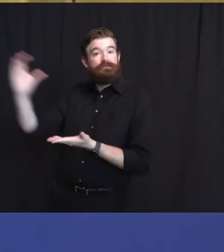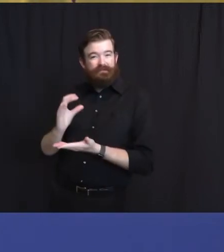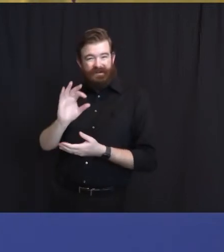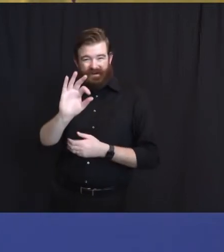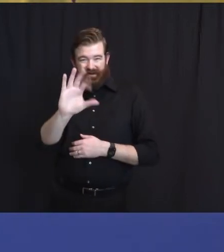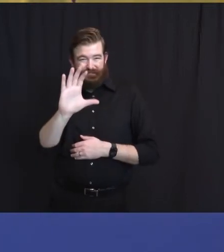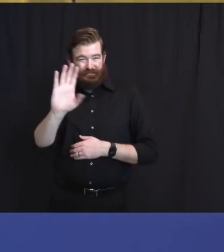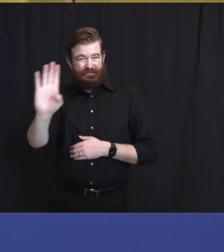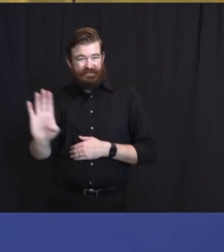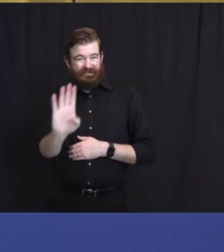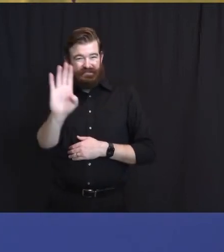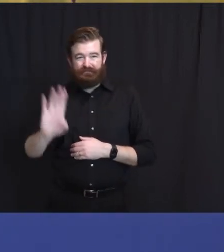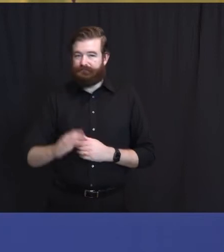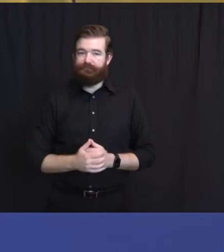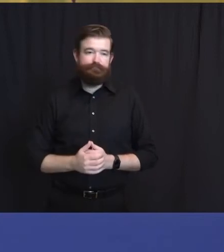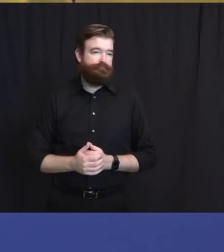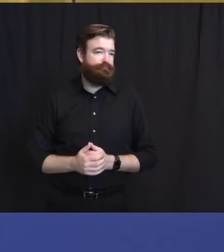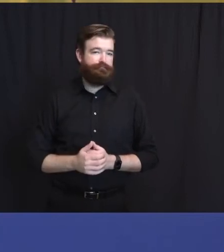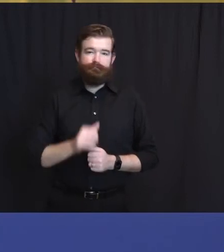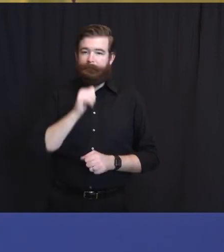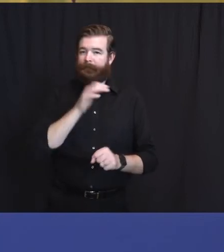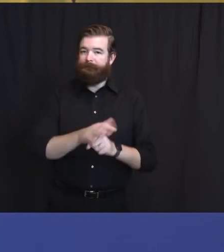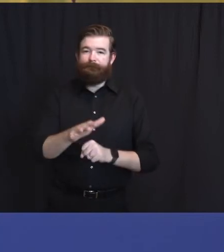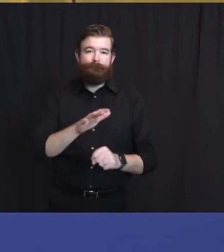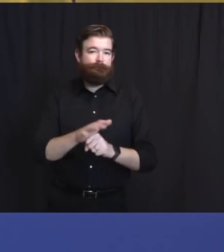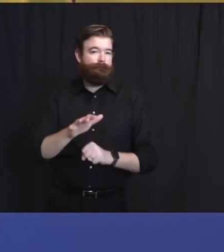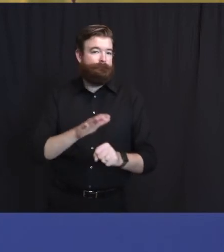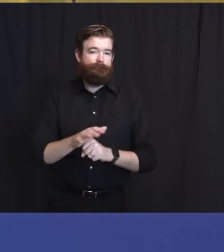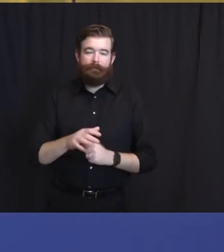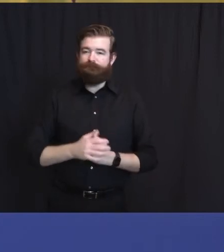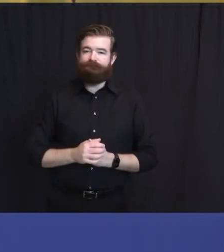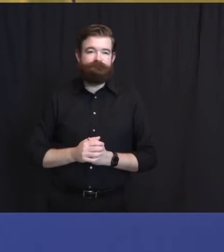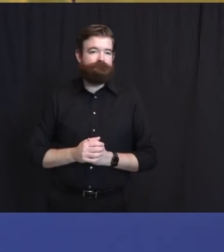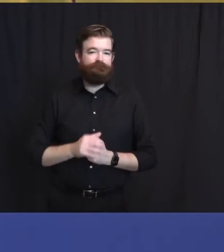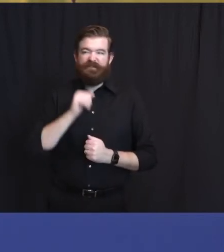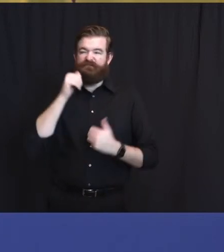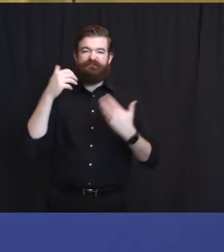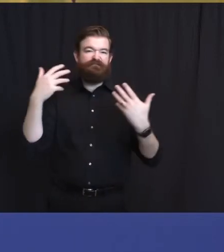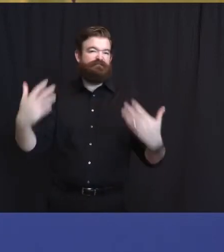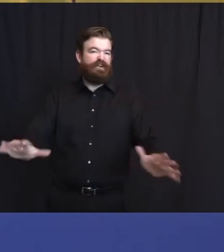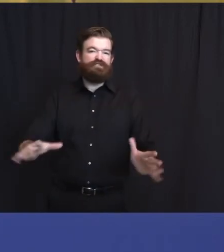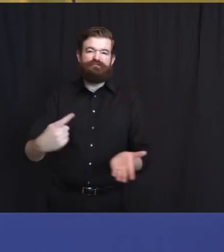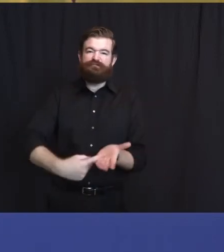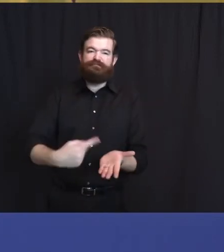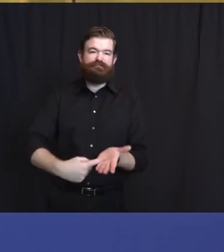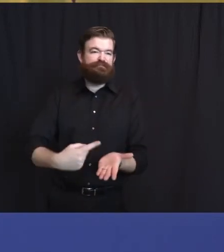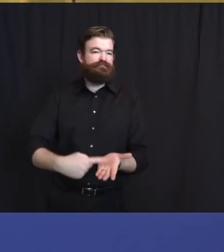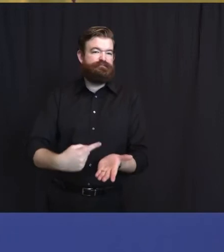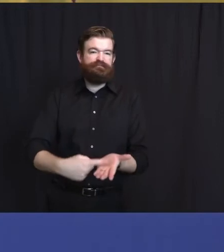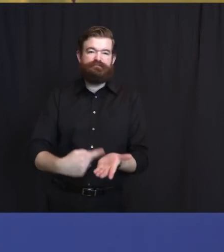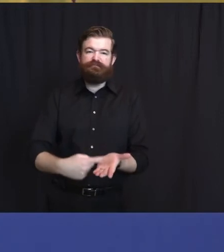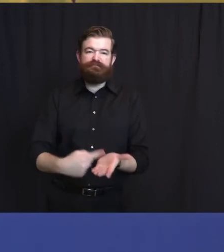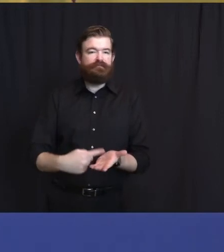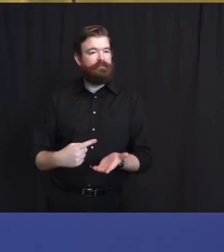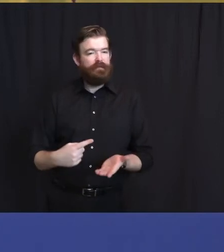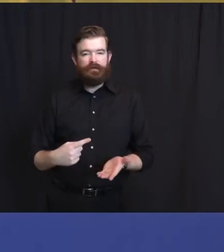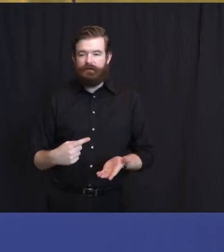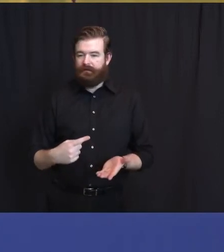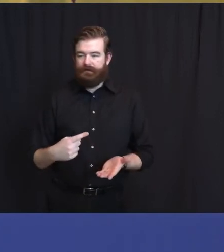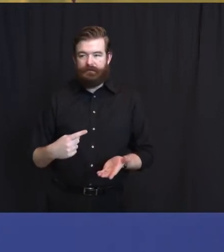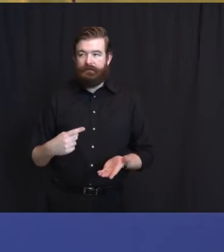done. It is not. This is no time for half measures, and we cannot keep finding ourselves back at the beginning once each round